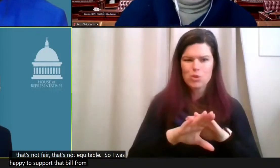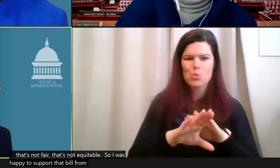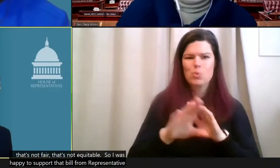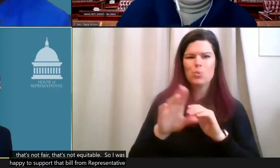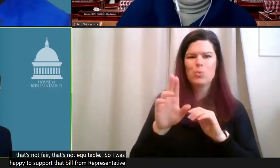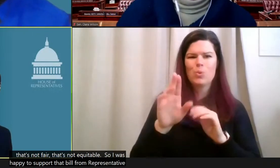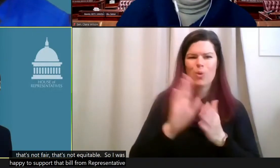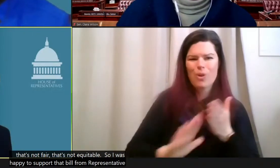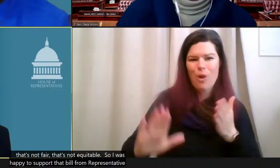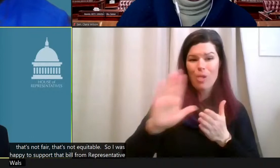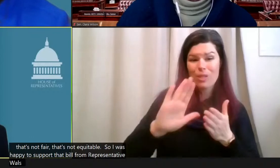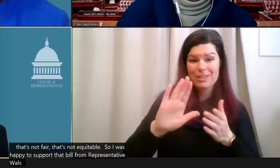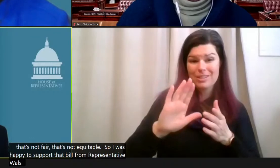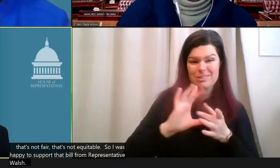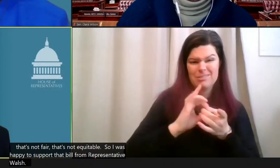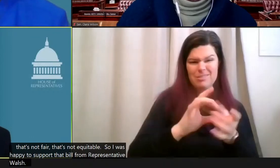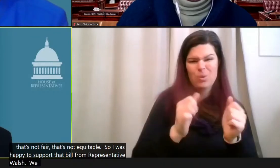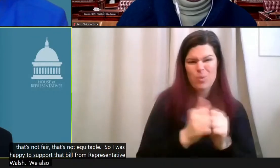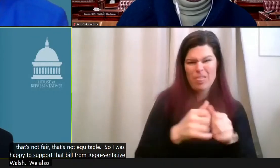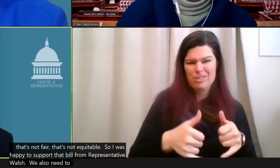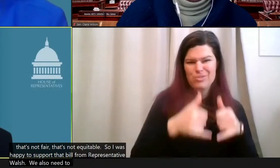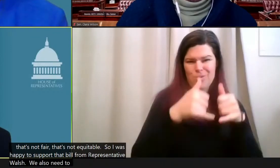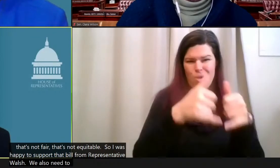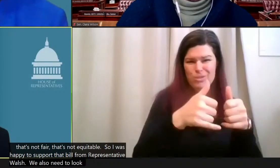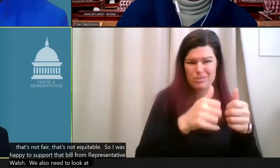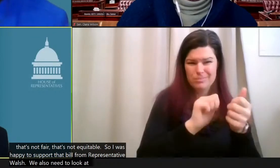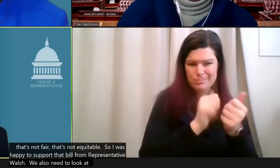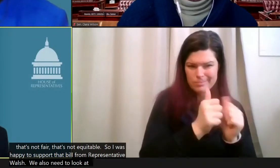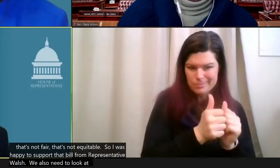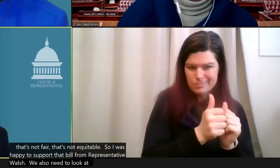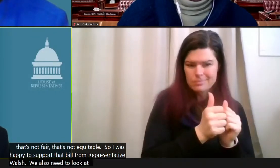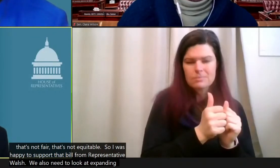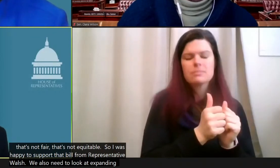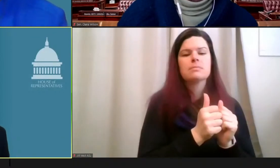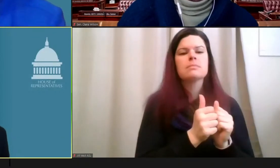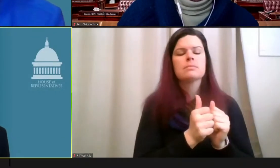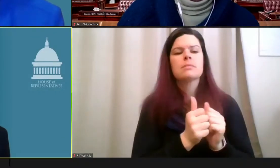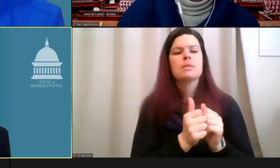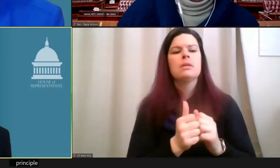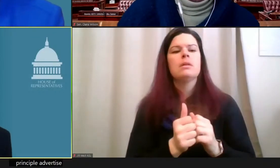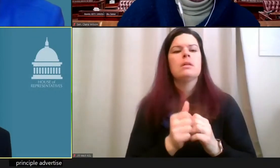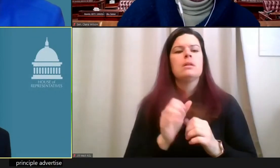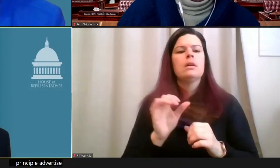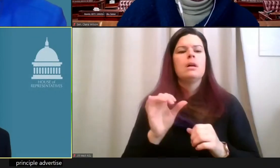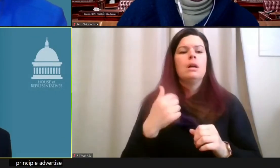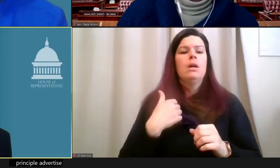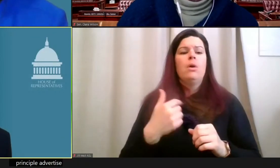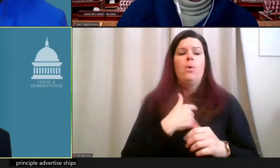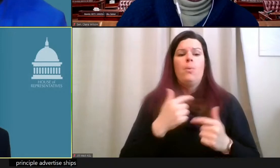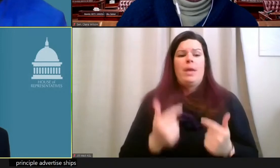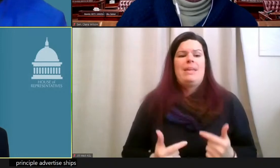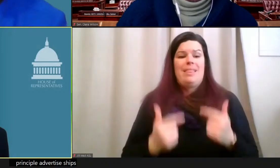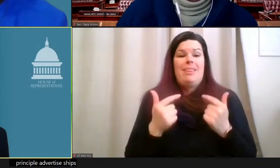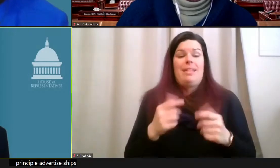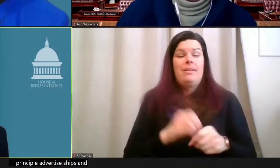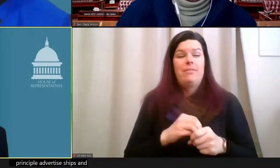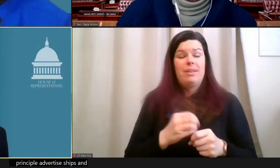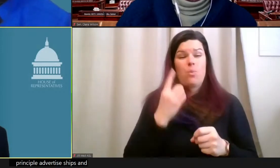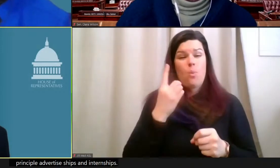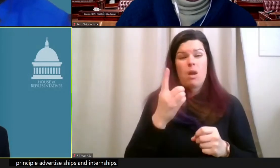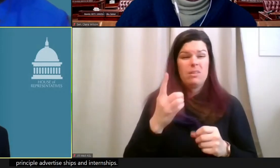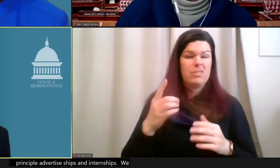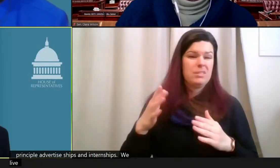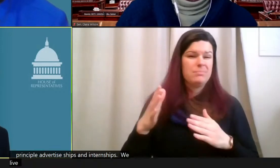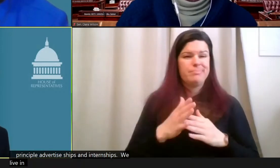look at expanding apprenticeship and internships for our students. I mean, we live in one of the wealthiest states in the entire country,